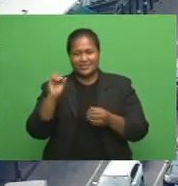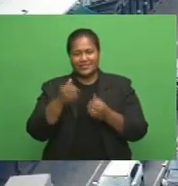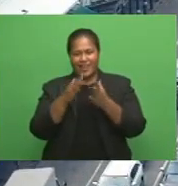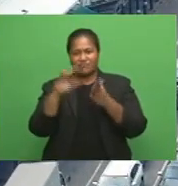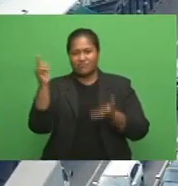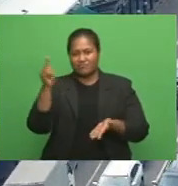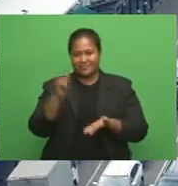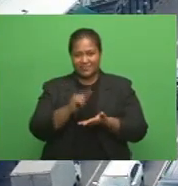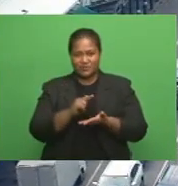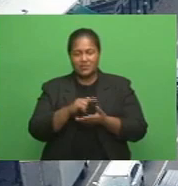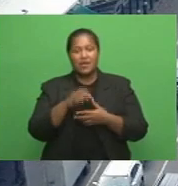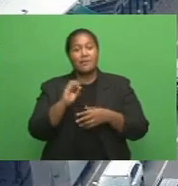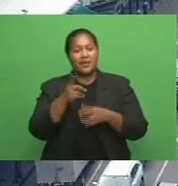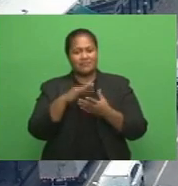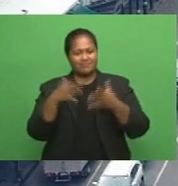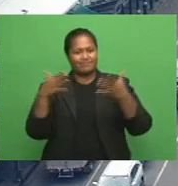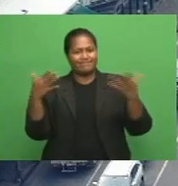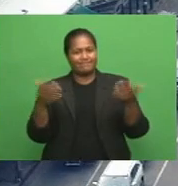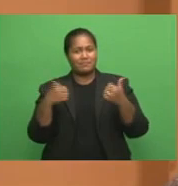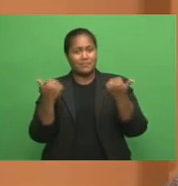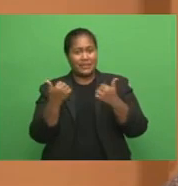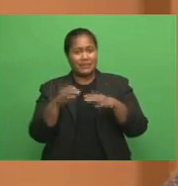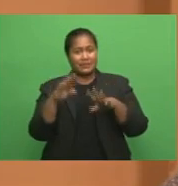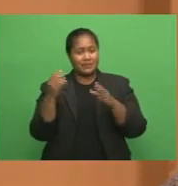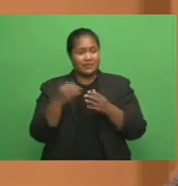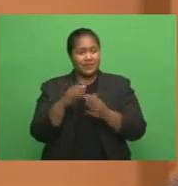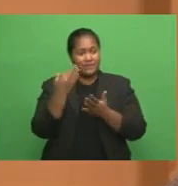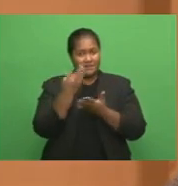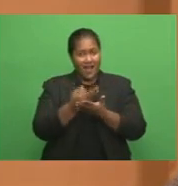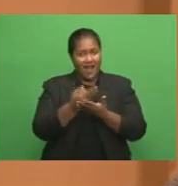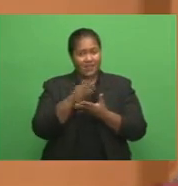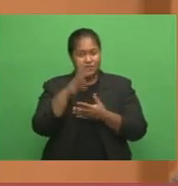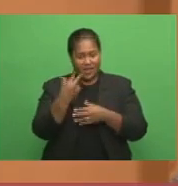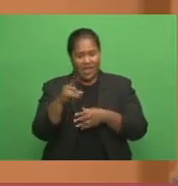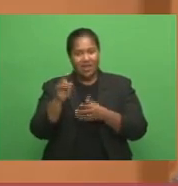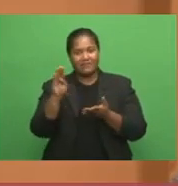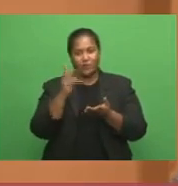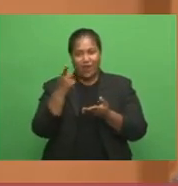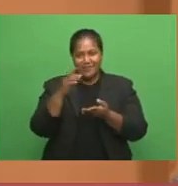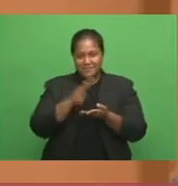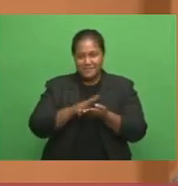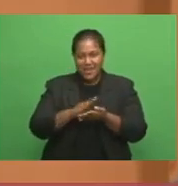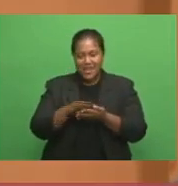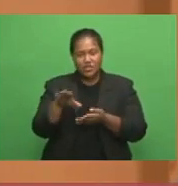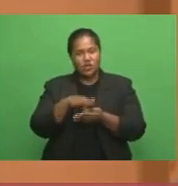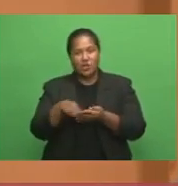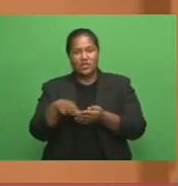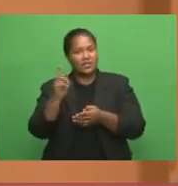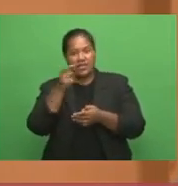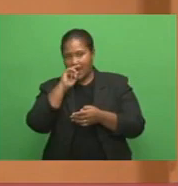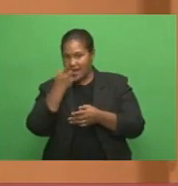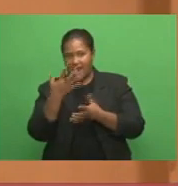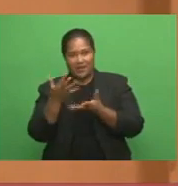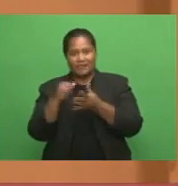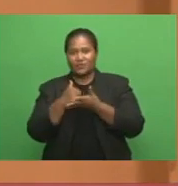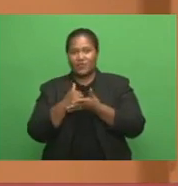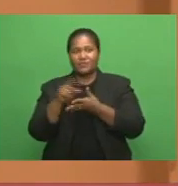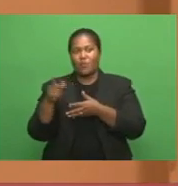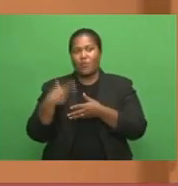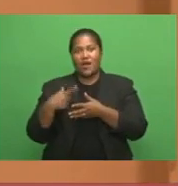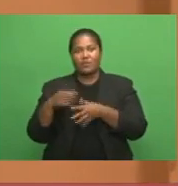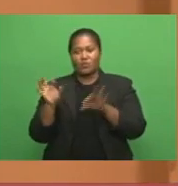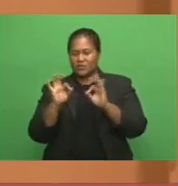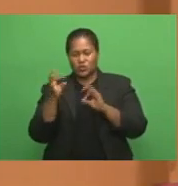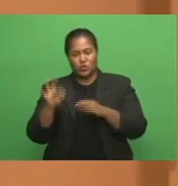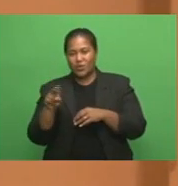large amount of funds to lend out, $1 billion, on one hand they take deposits, they can't be keeping it Reserve Bank because we don't give them any interest